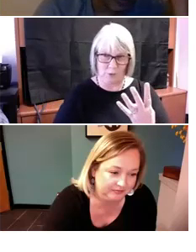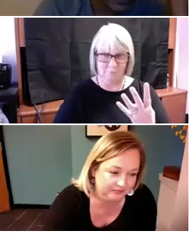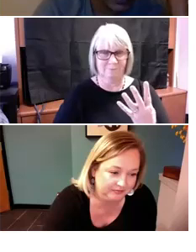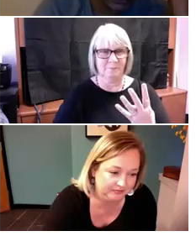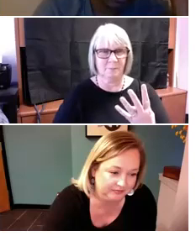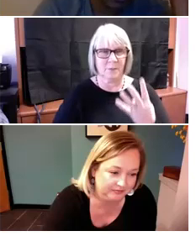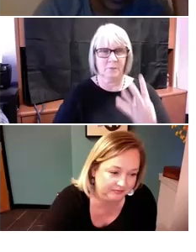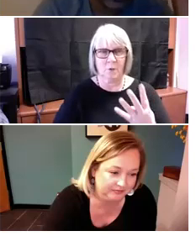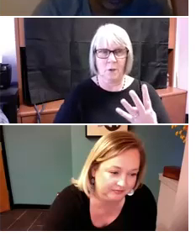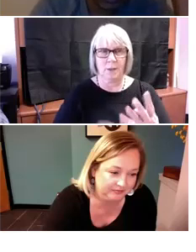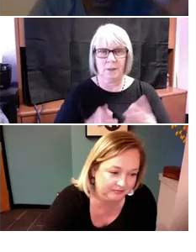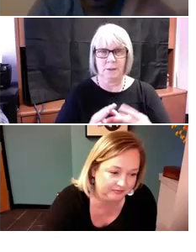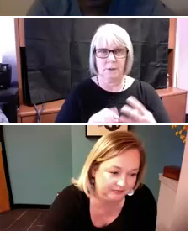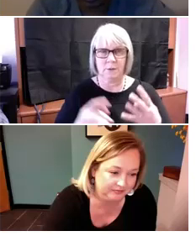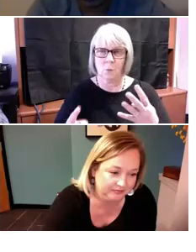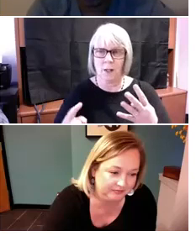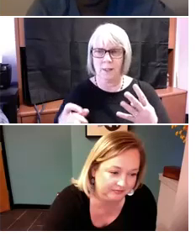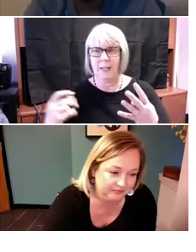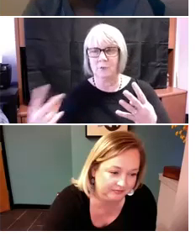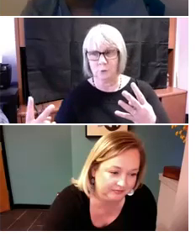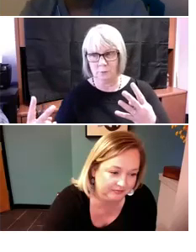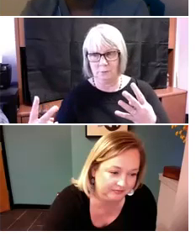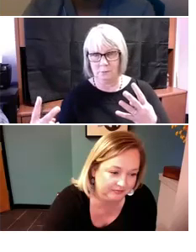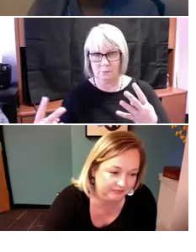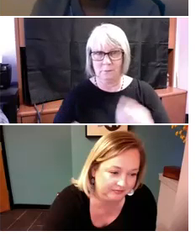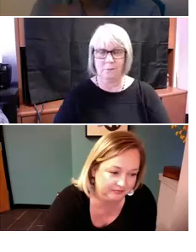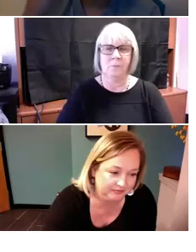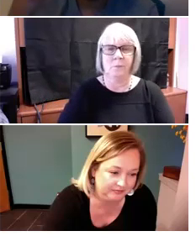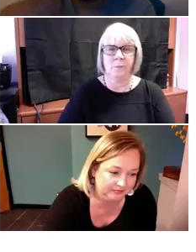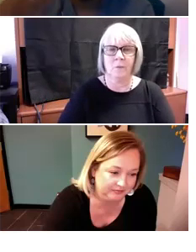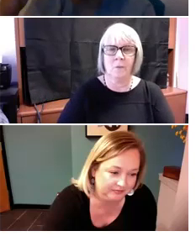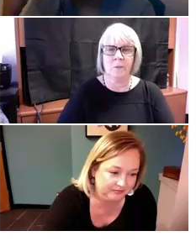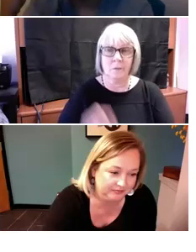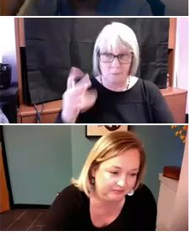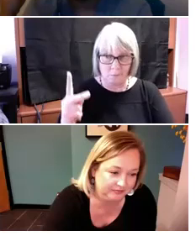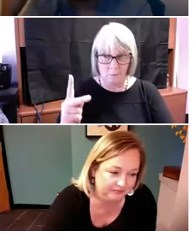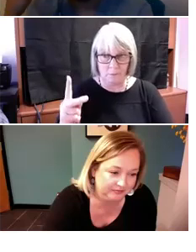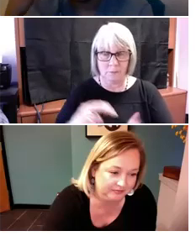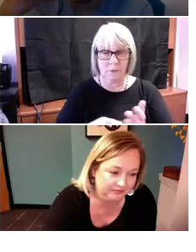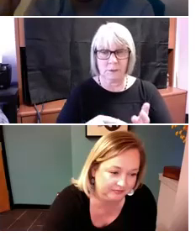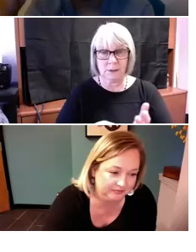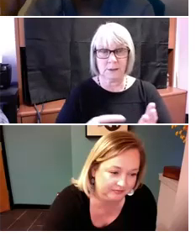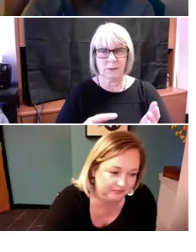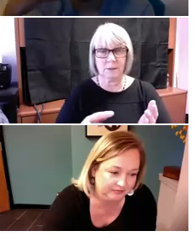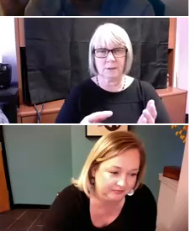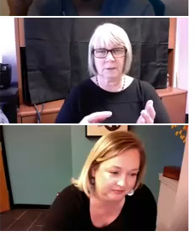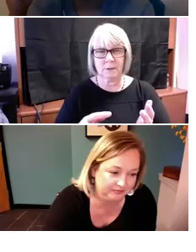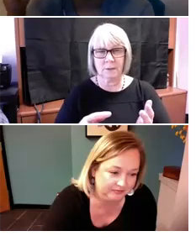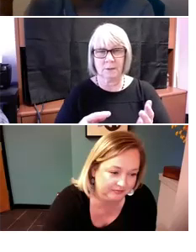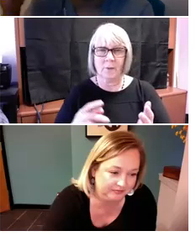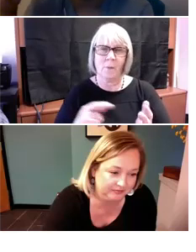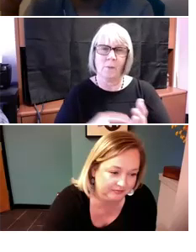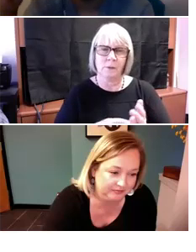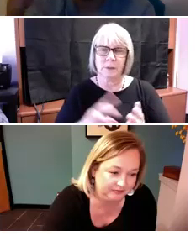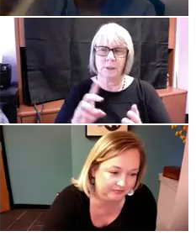Node number 4 is connected to both 1 and 2. So we have 1, 2. Right. So this is an this is a data